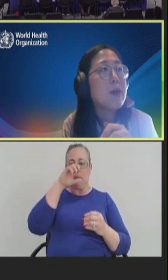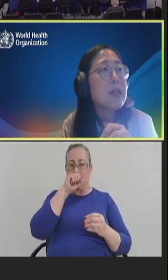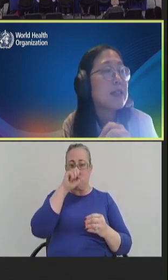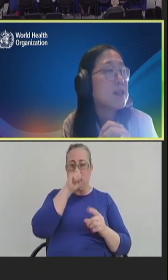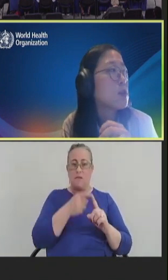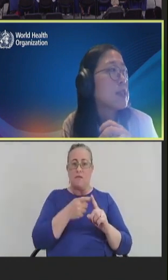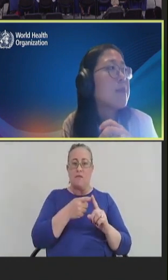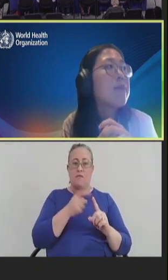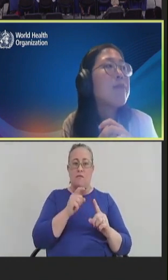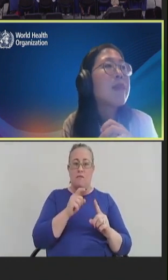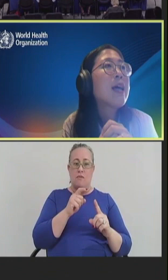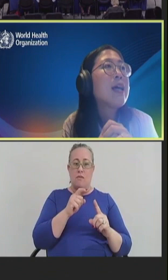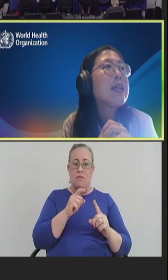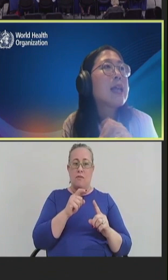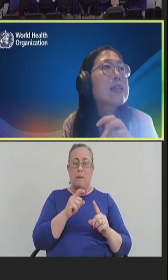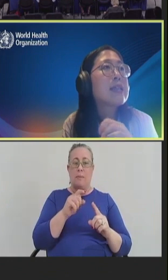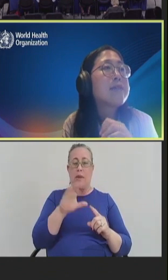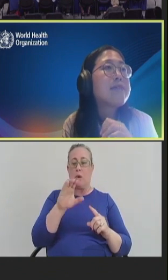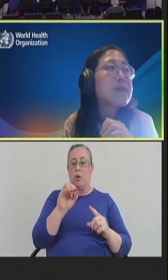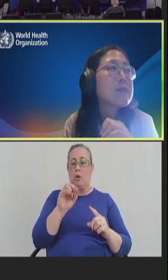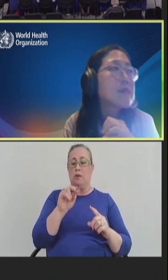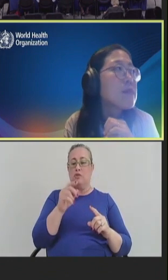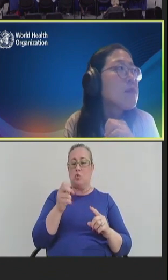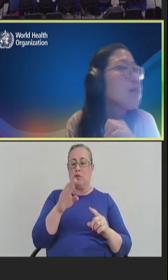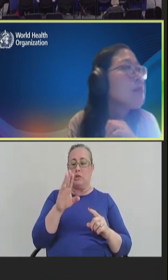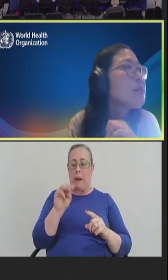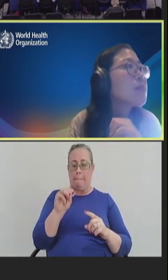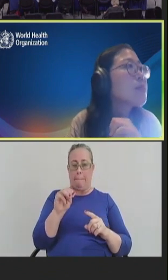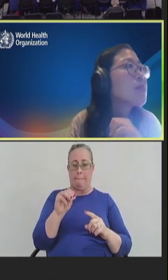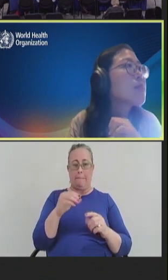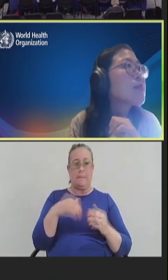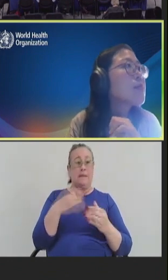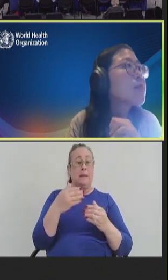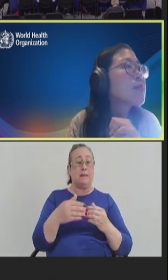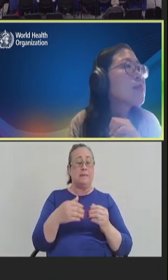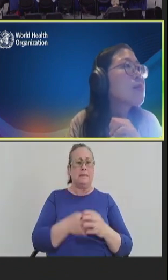Impact Modeling Consortium. Next.